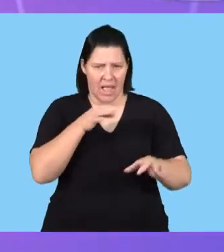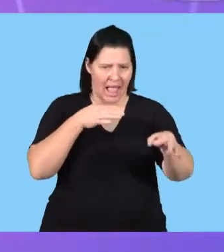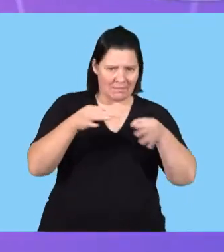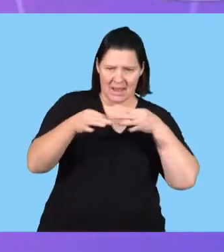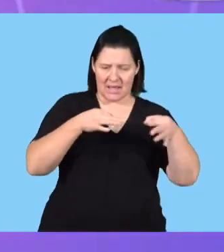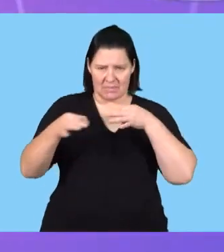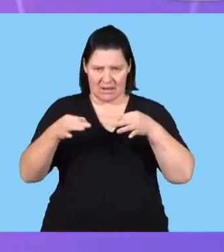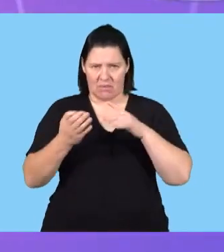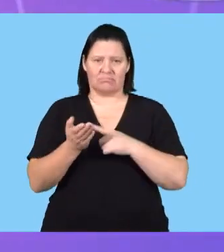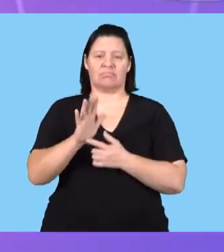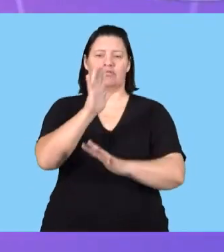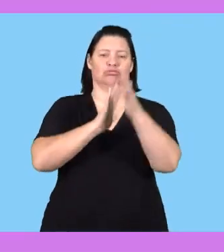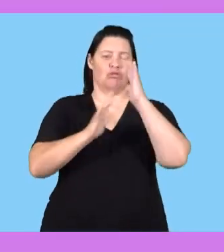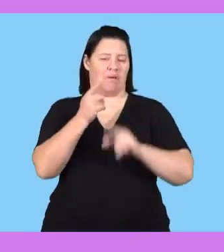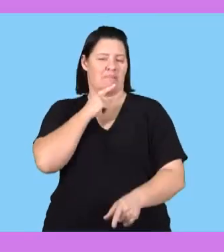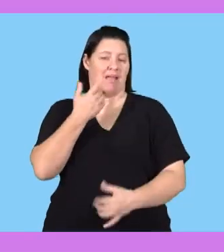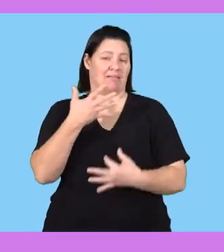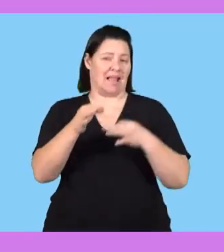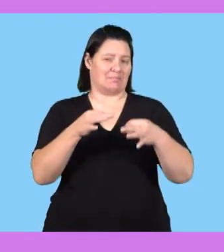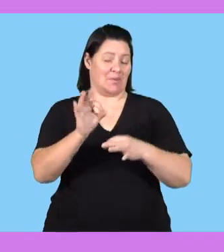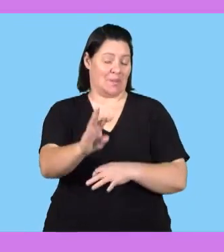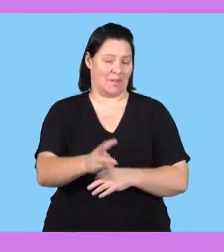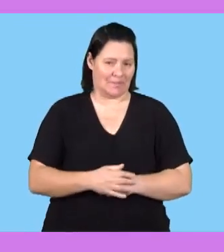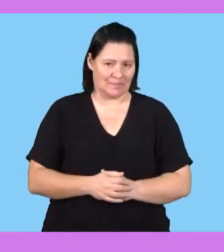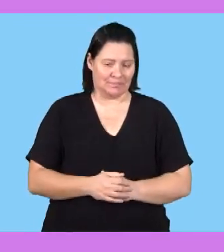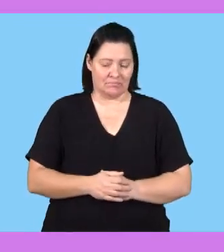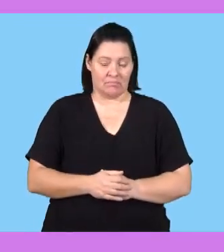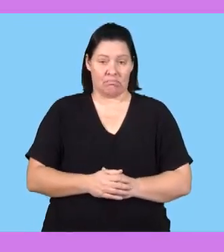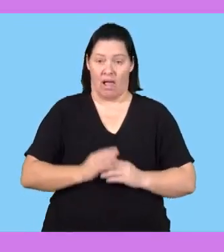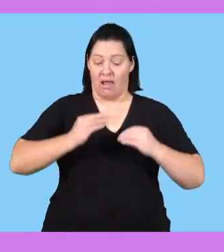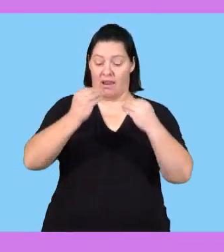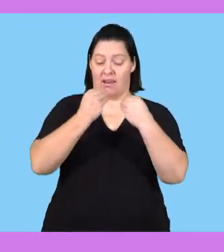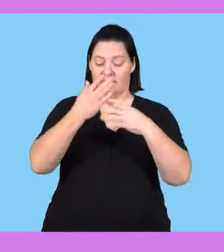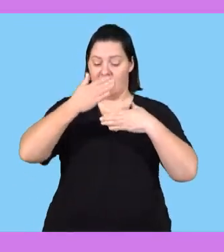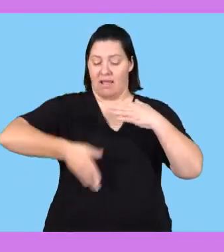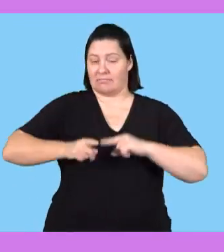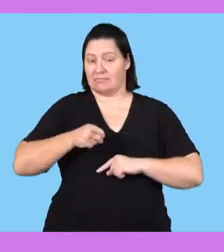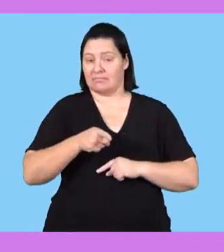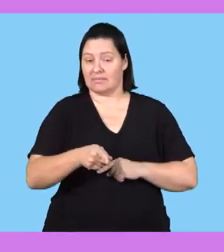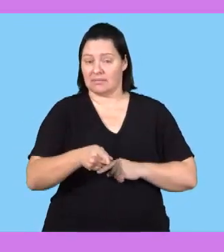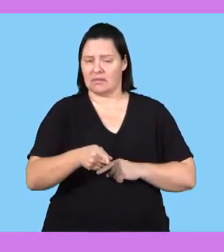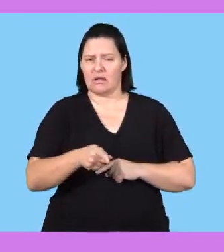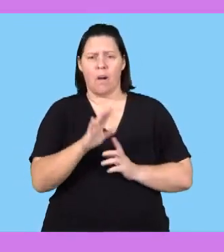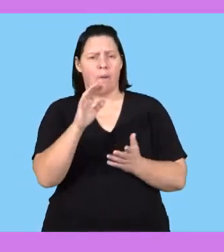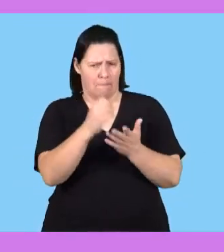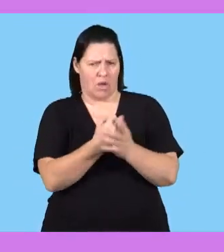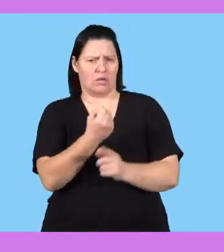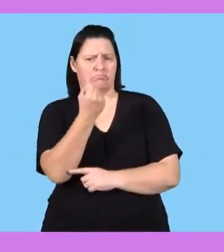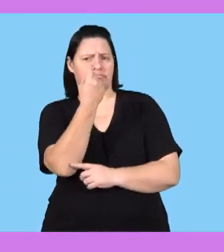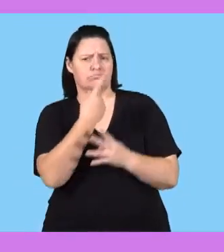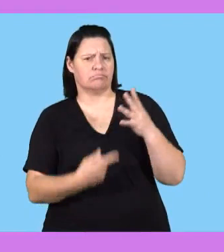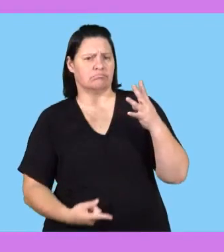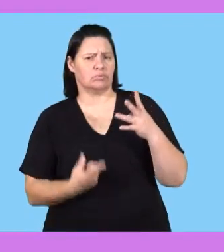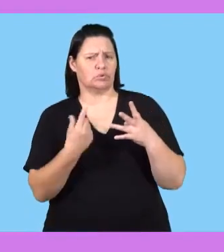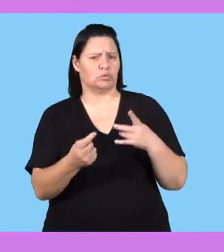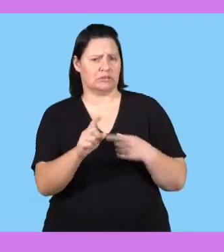the graphs which are telling a story. At the end of this lesson, you should be able to do